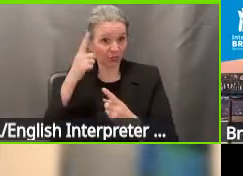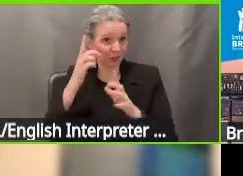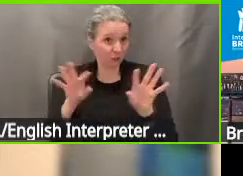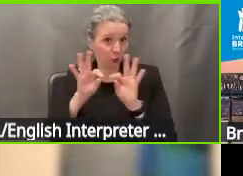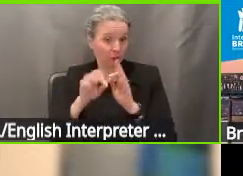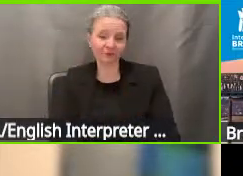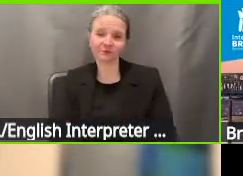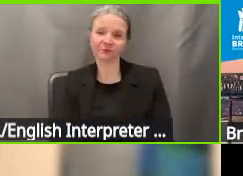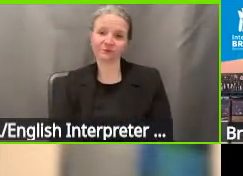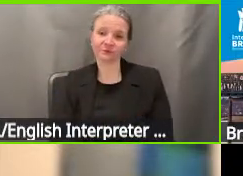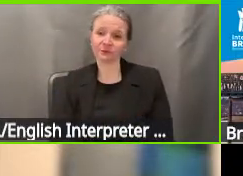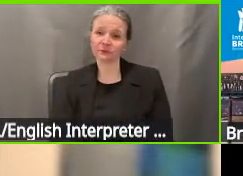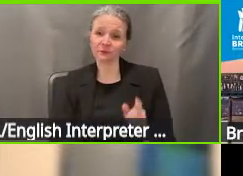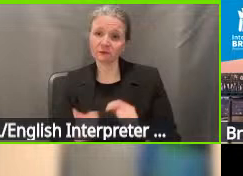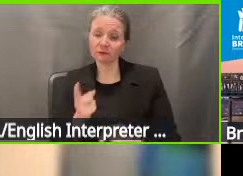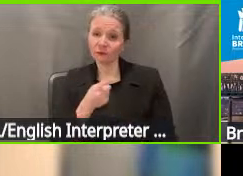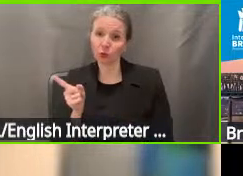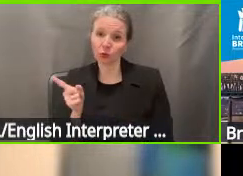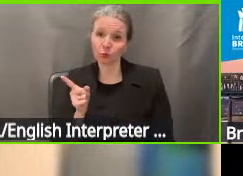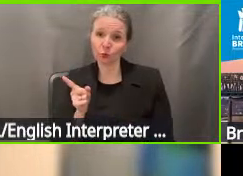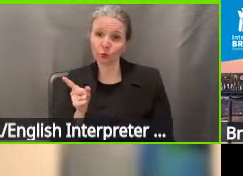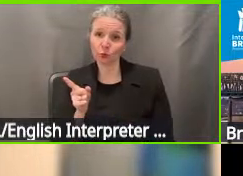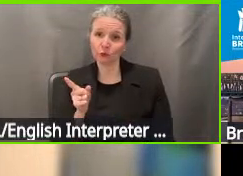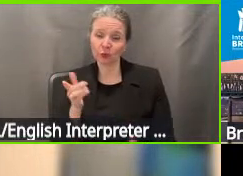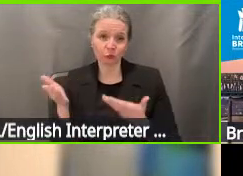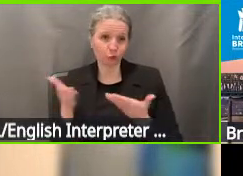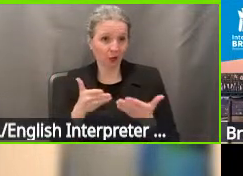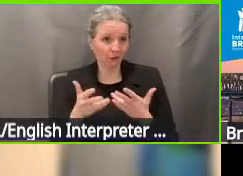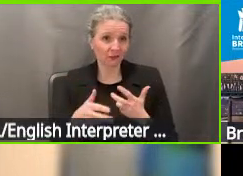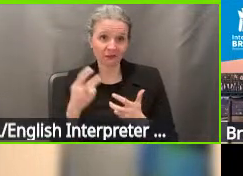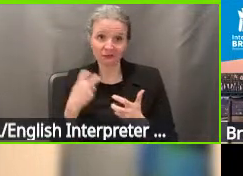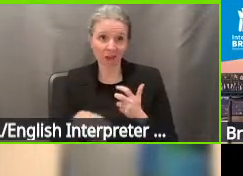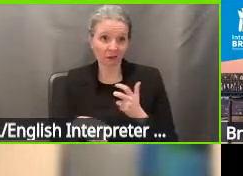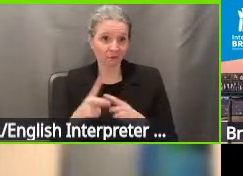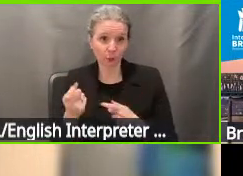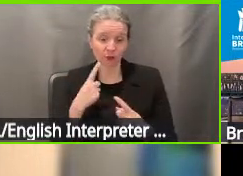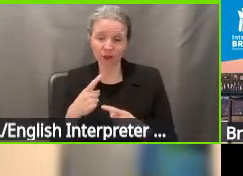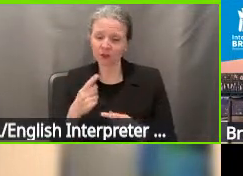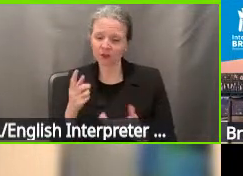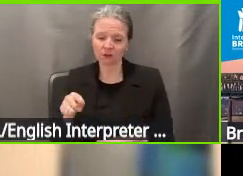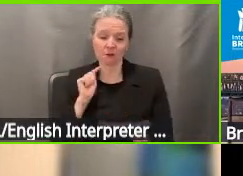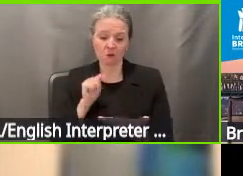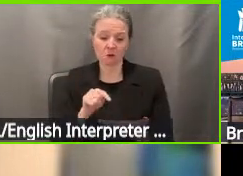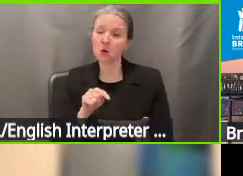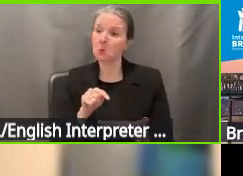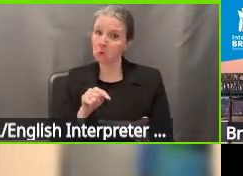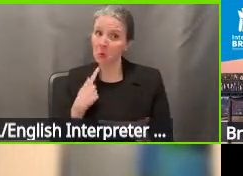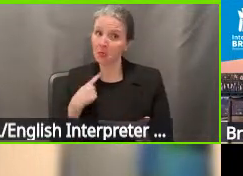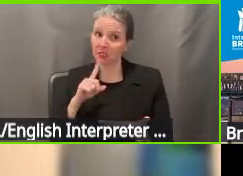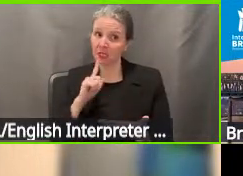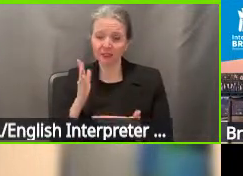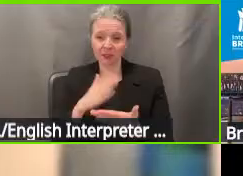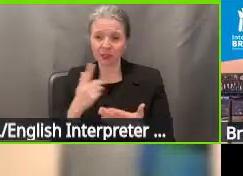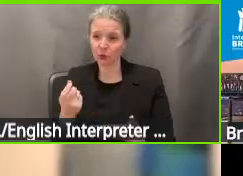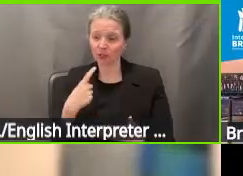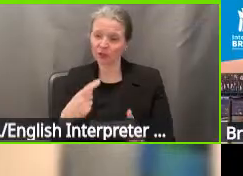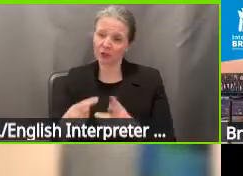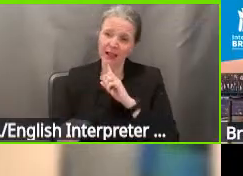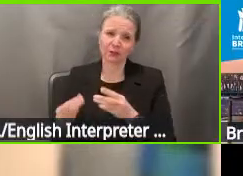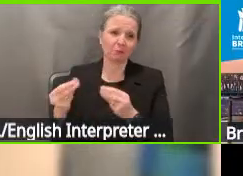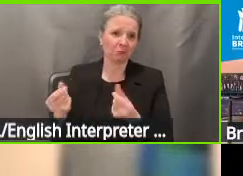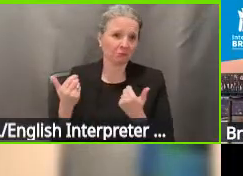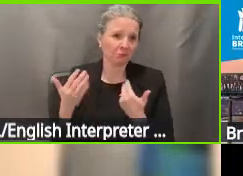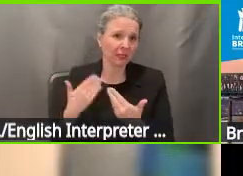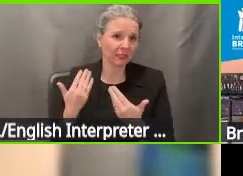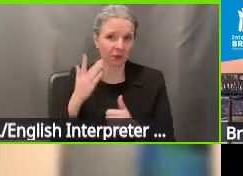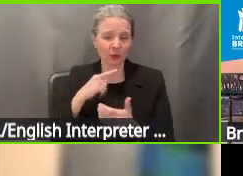important. You brought tough questions that we needed to answer. Sometimes they were easy for us to answer. Sometimes